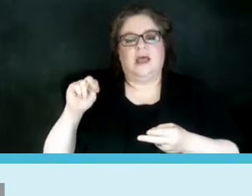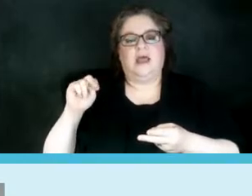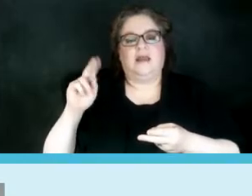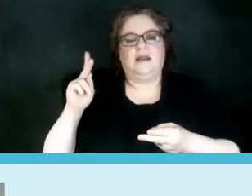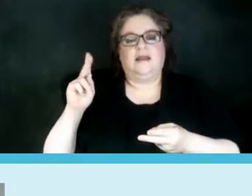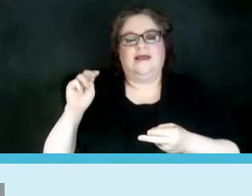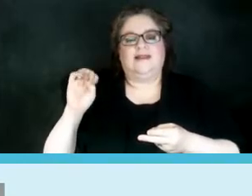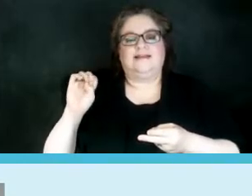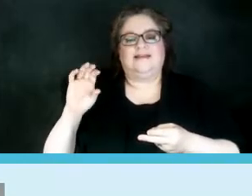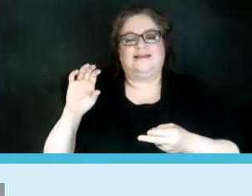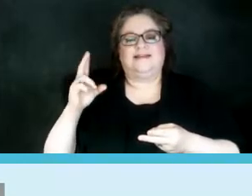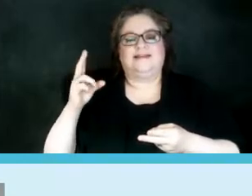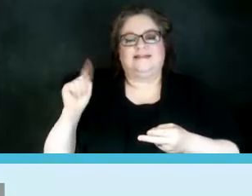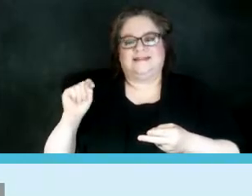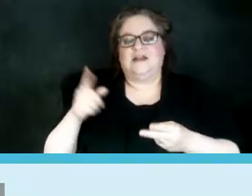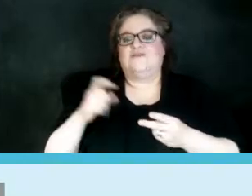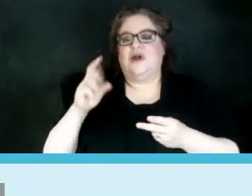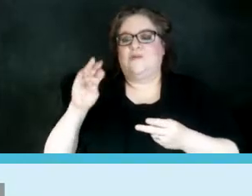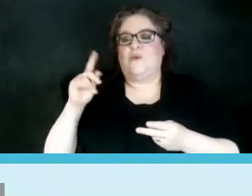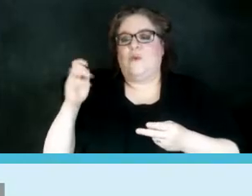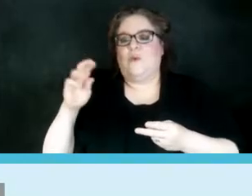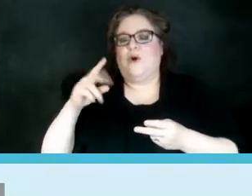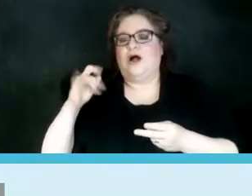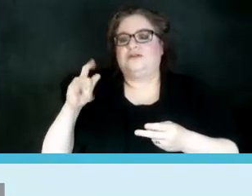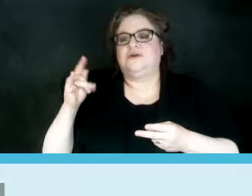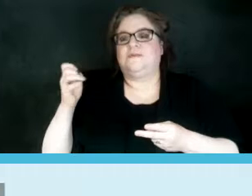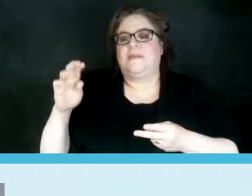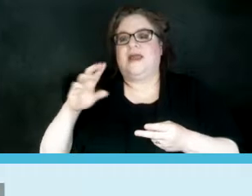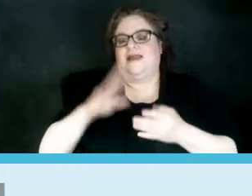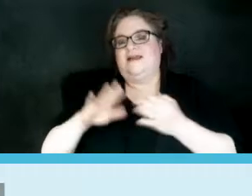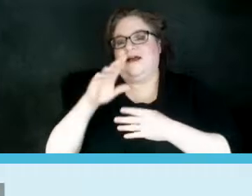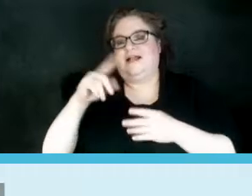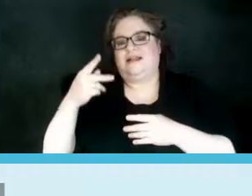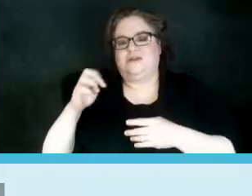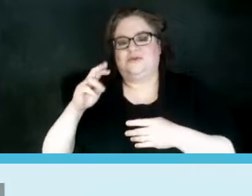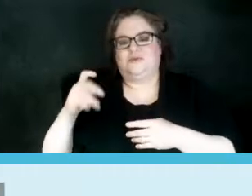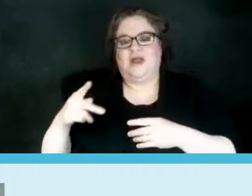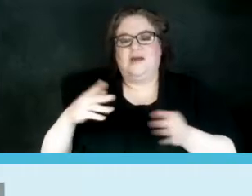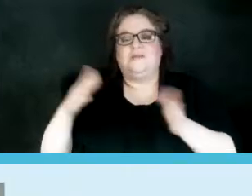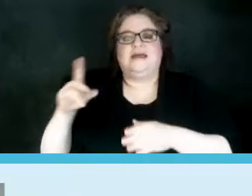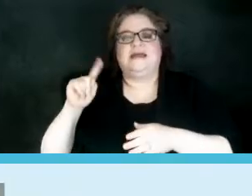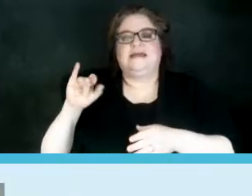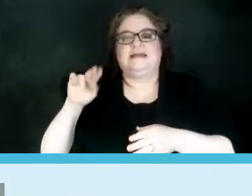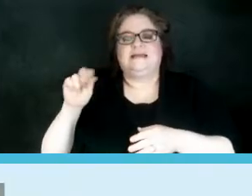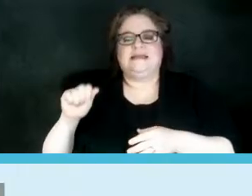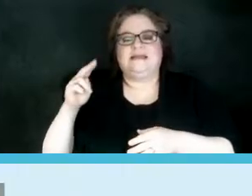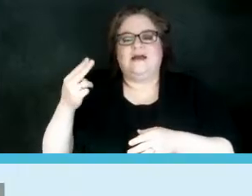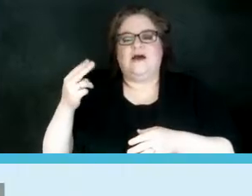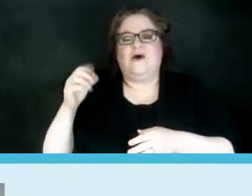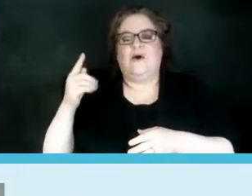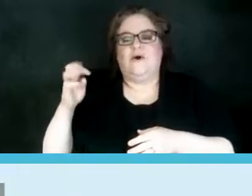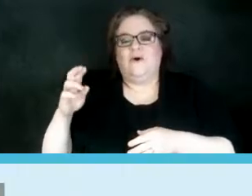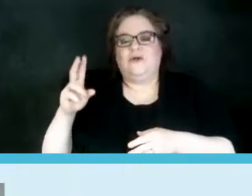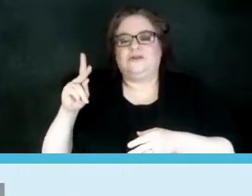from Walter Payton College Prep. We have Tina Holder King from Tubman Elementary. We have Lilia Mendez